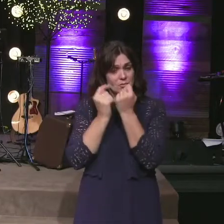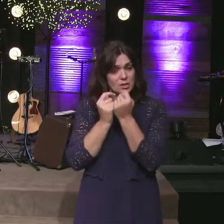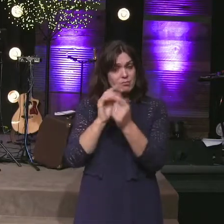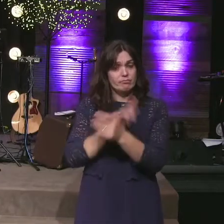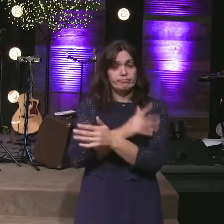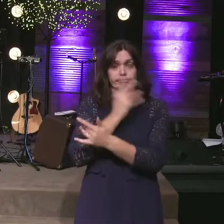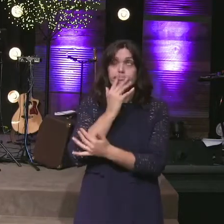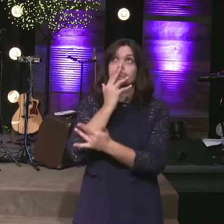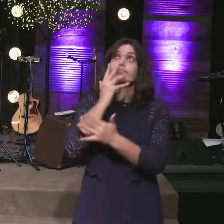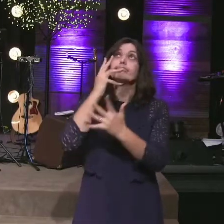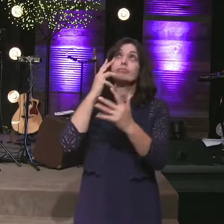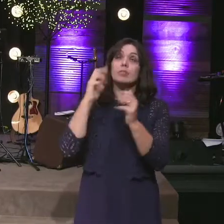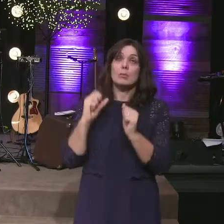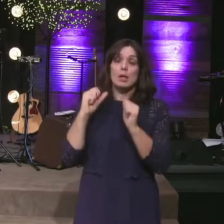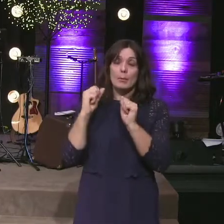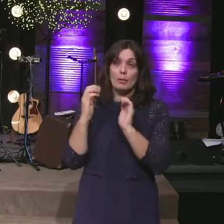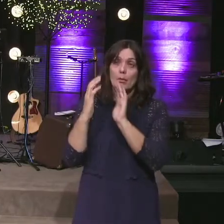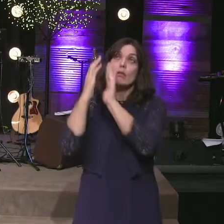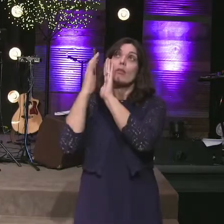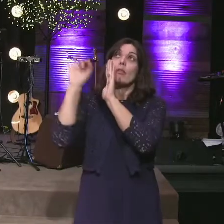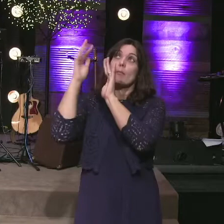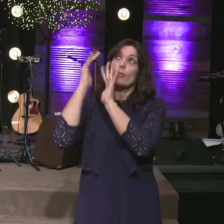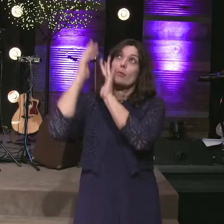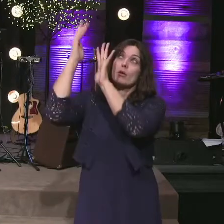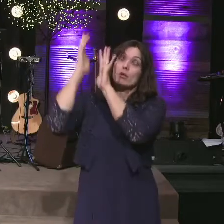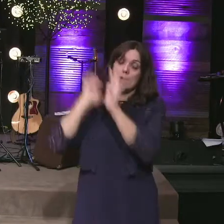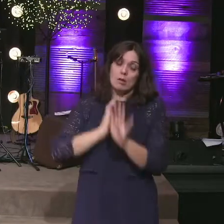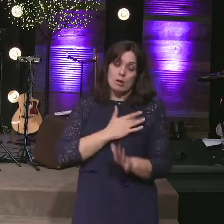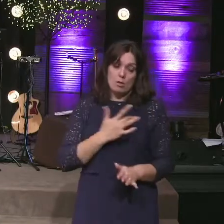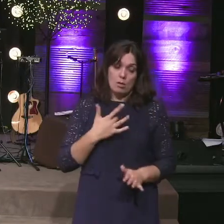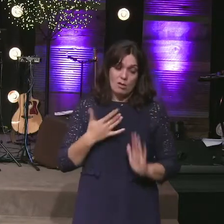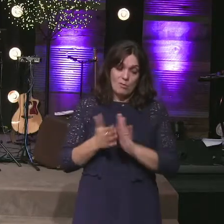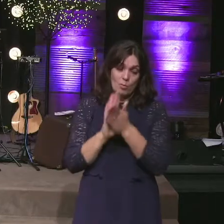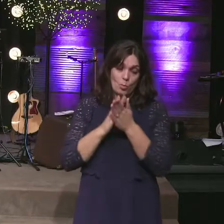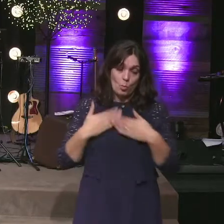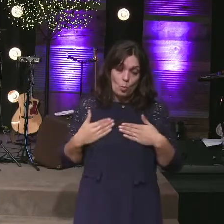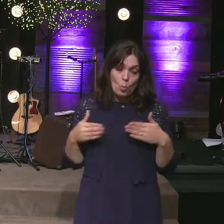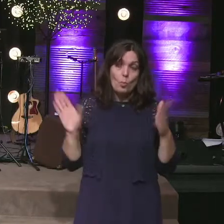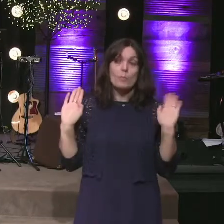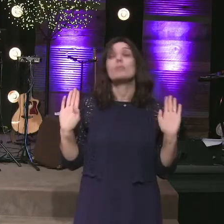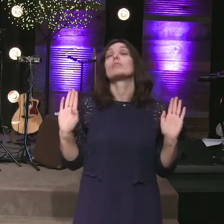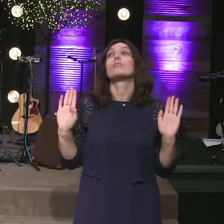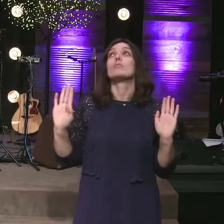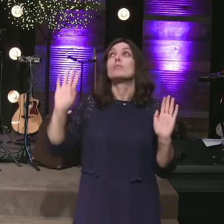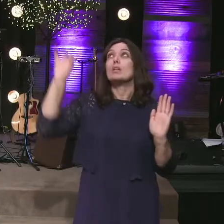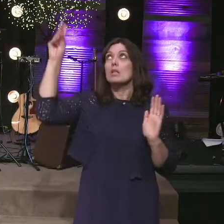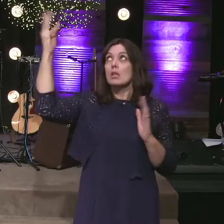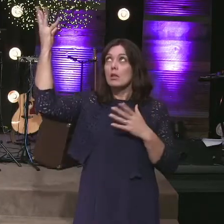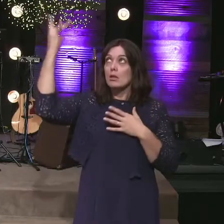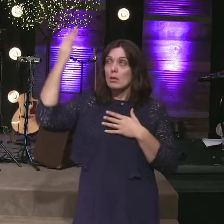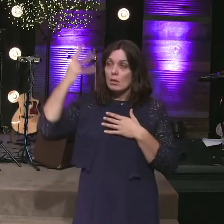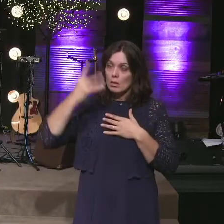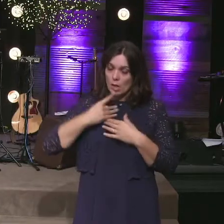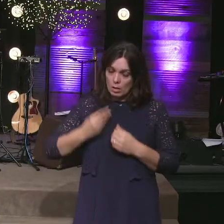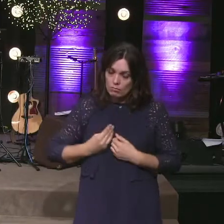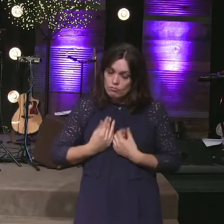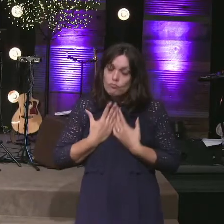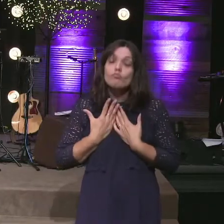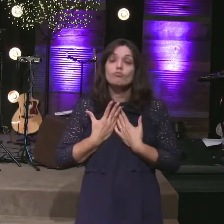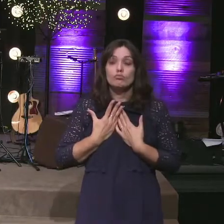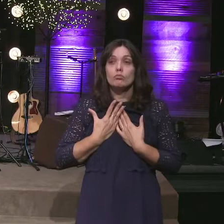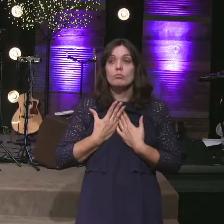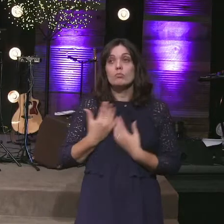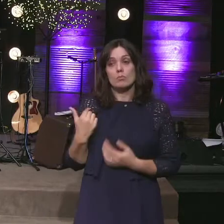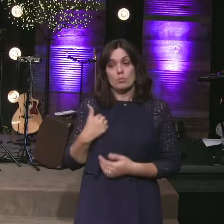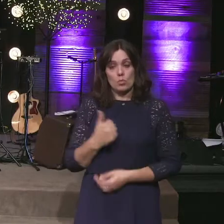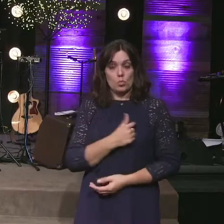the presence of God, our hearts were open to Him. And He moved in us. And you know, we would